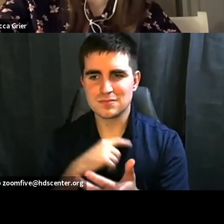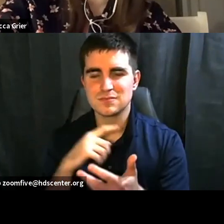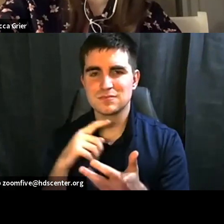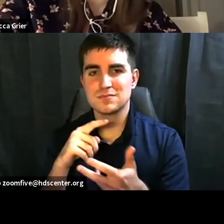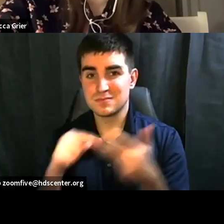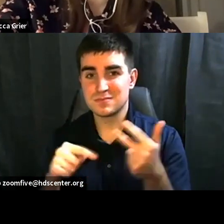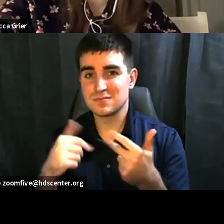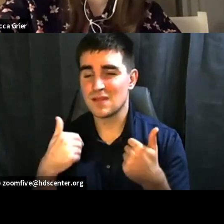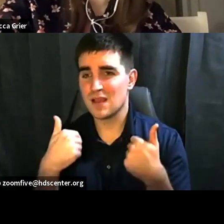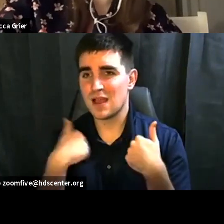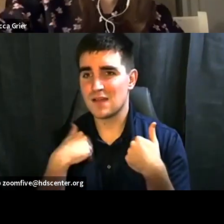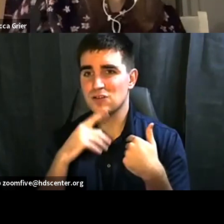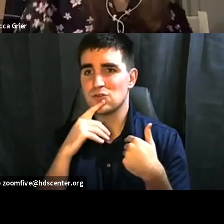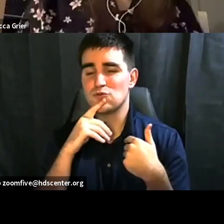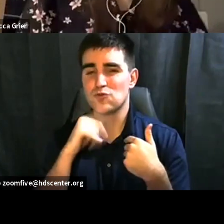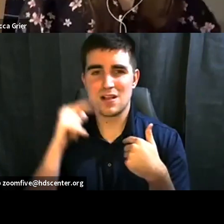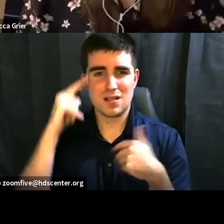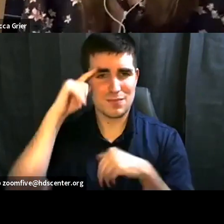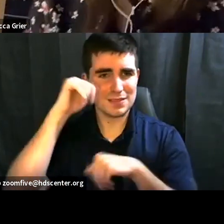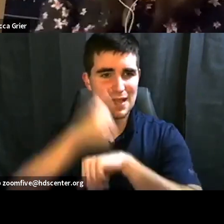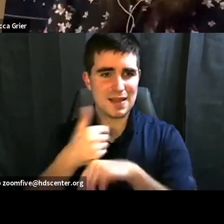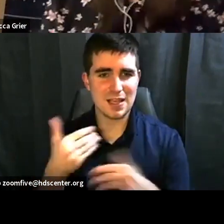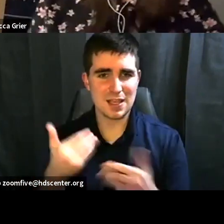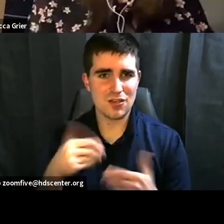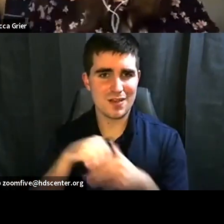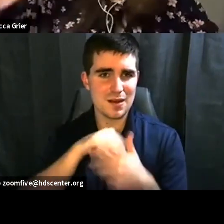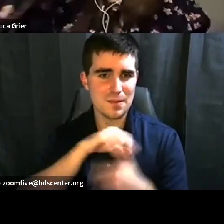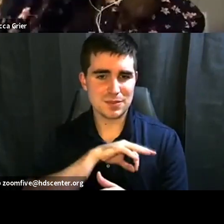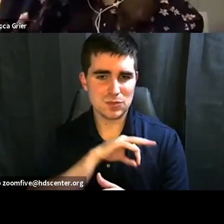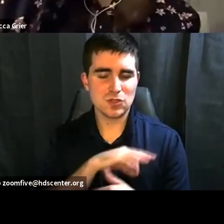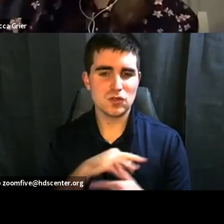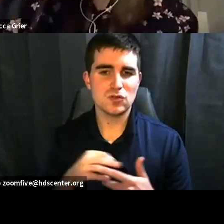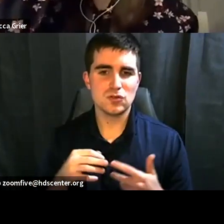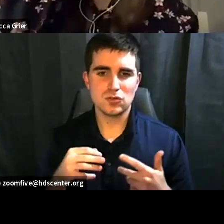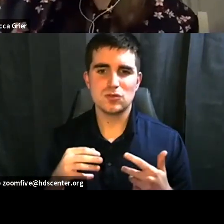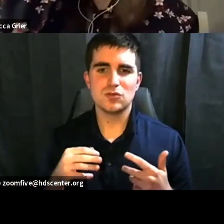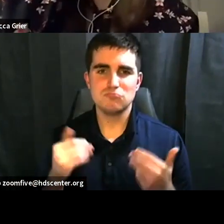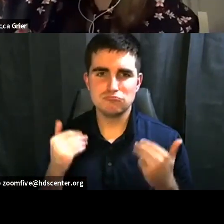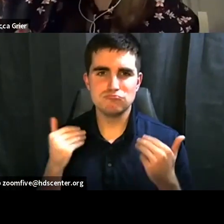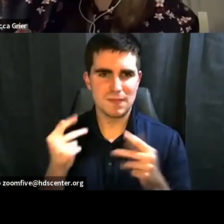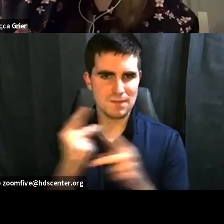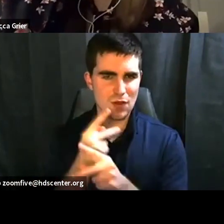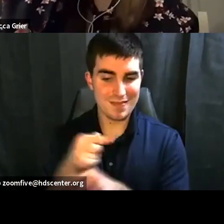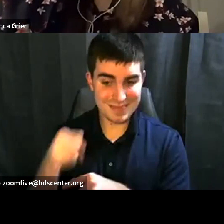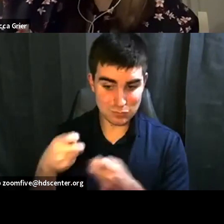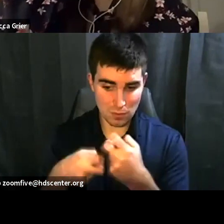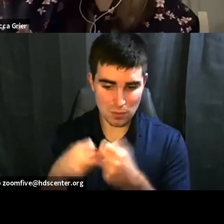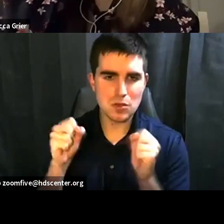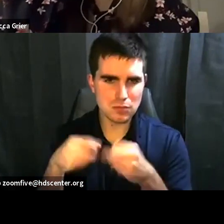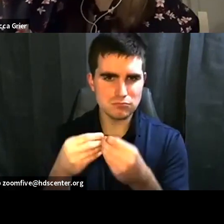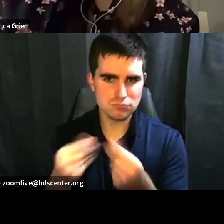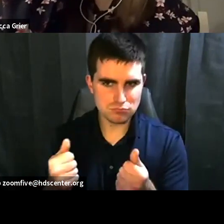real mentality here in Pittsburgh of let's figure this out. This is a problem. It can be solved.